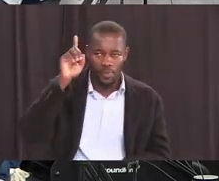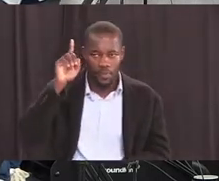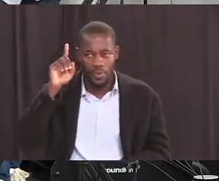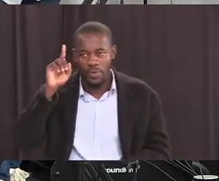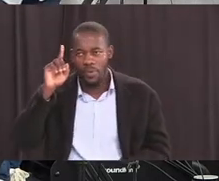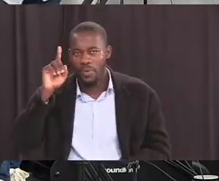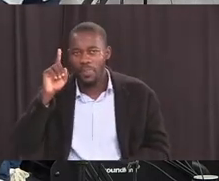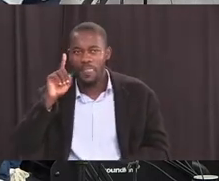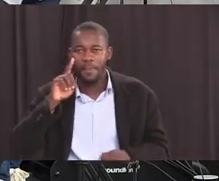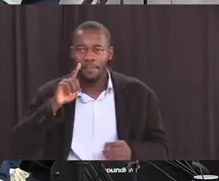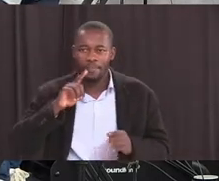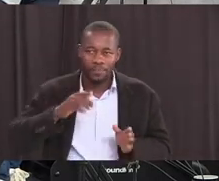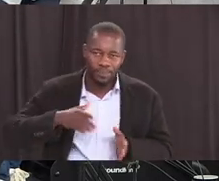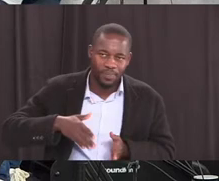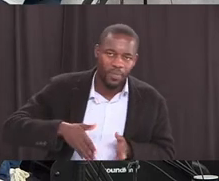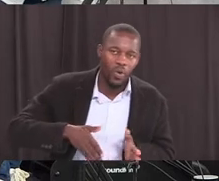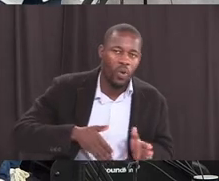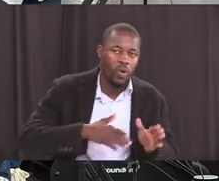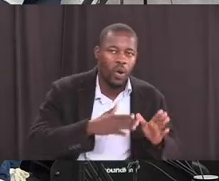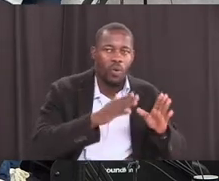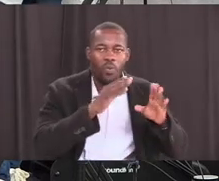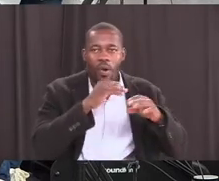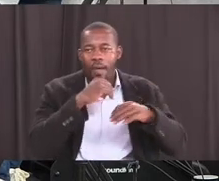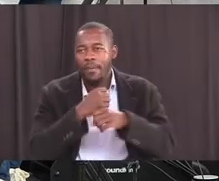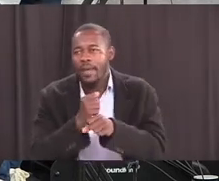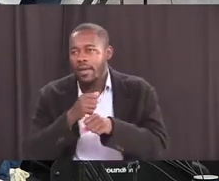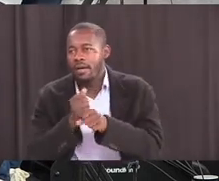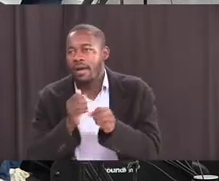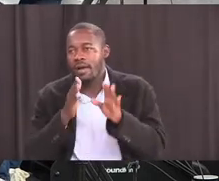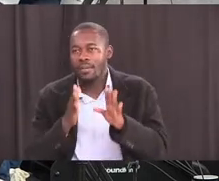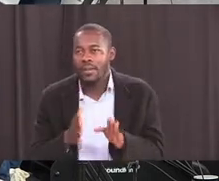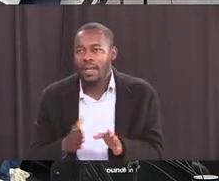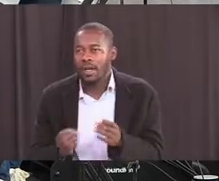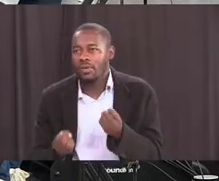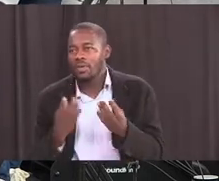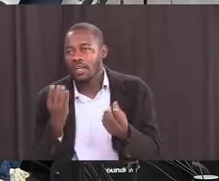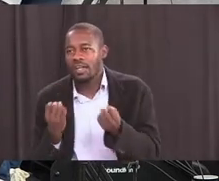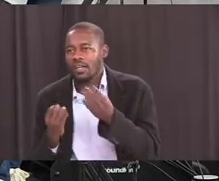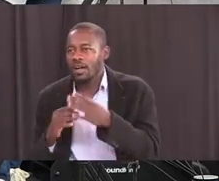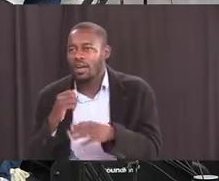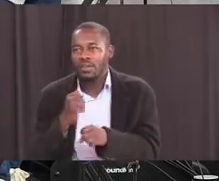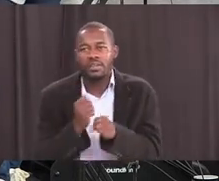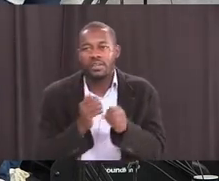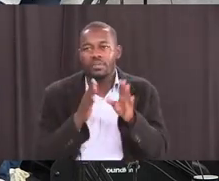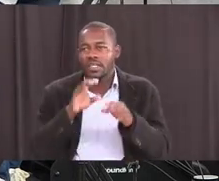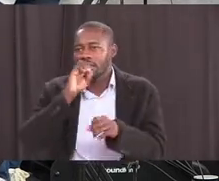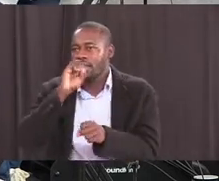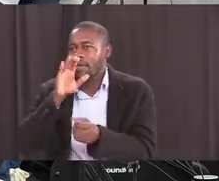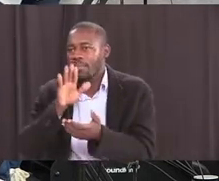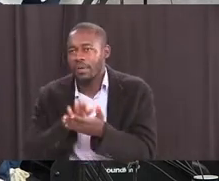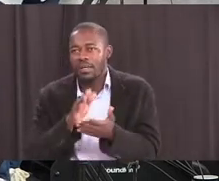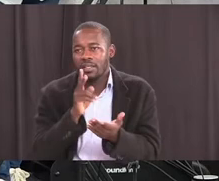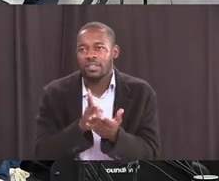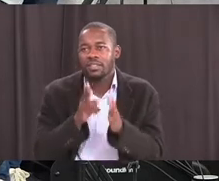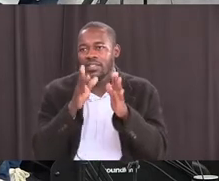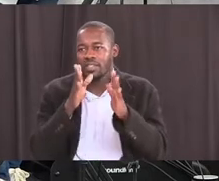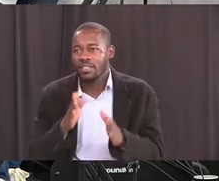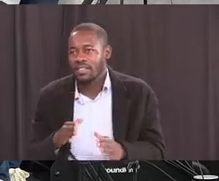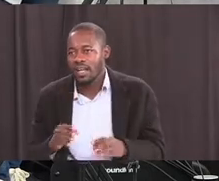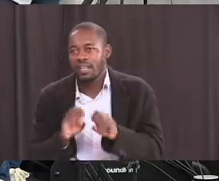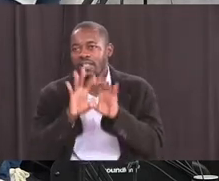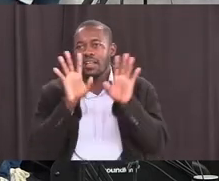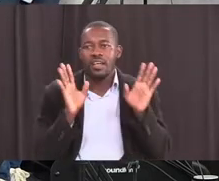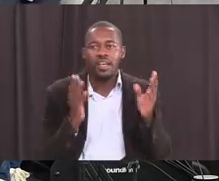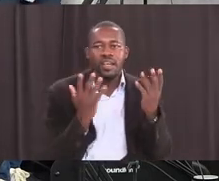Worship you. You are waymaker, miracle worker, promise keeper, light in